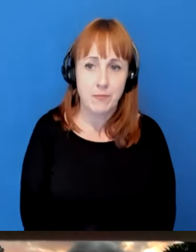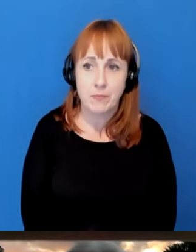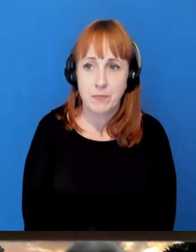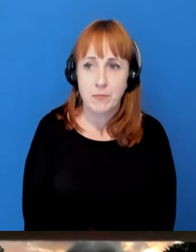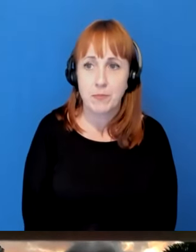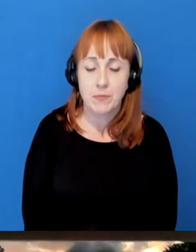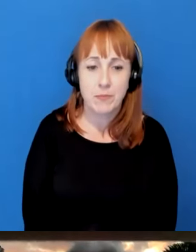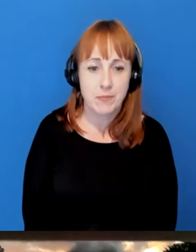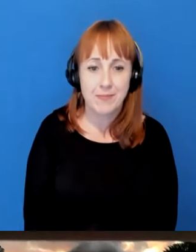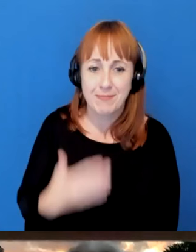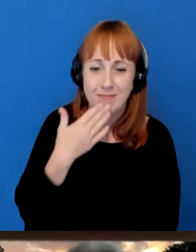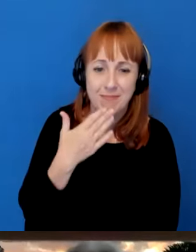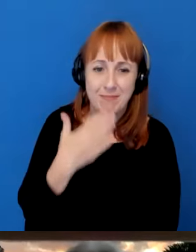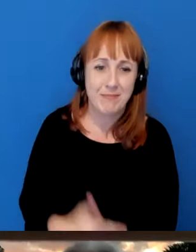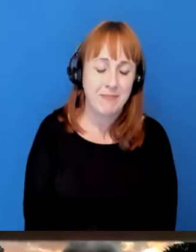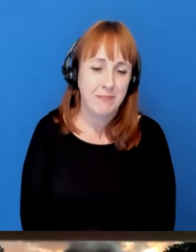Thank you.